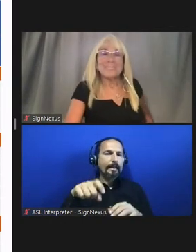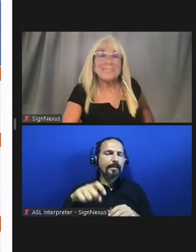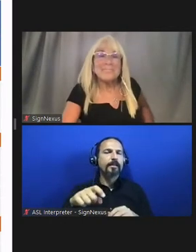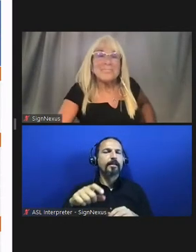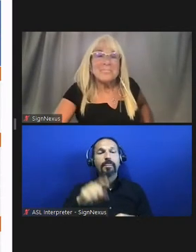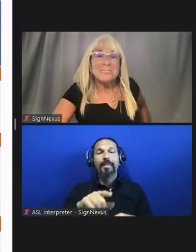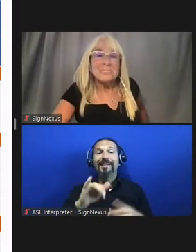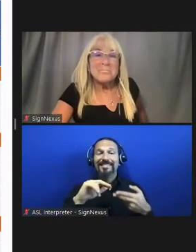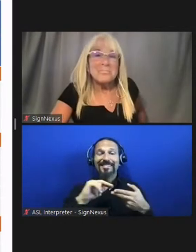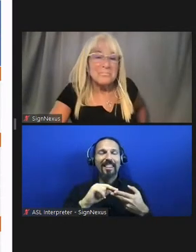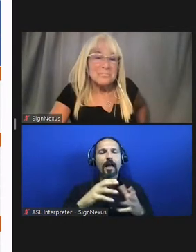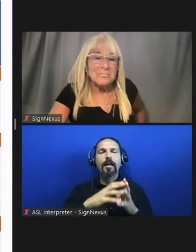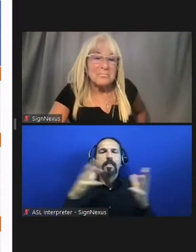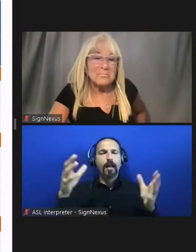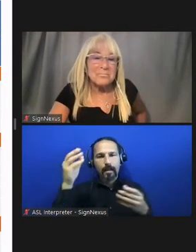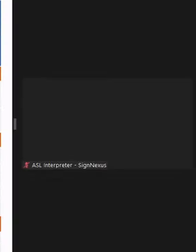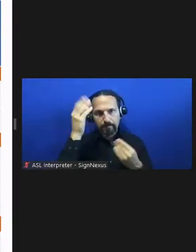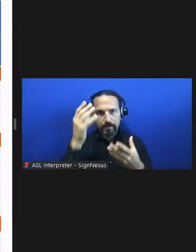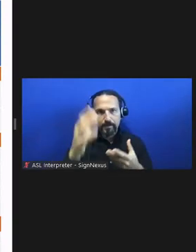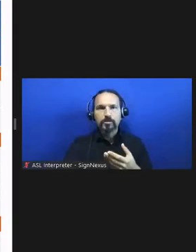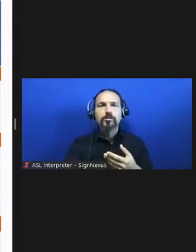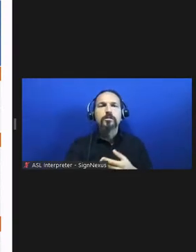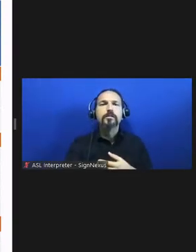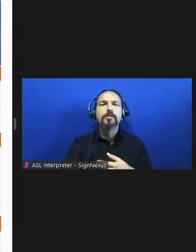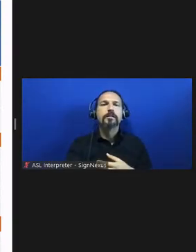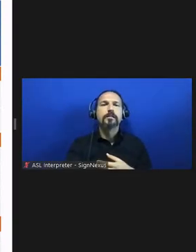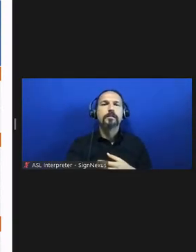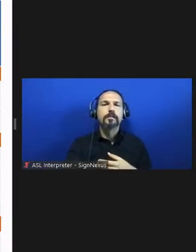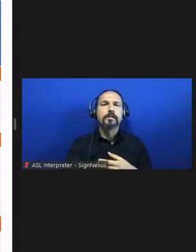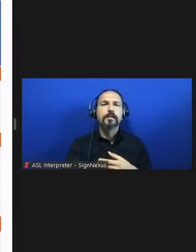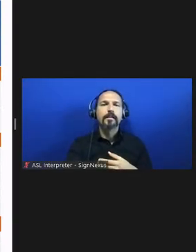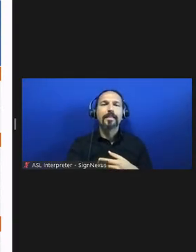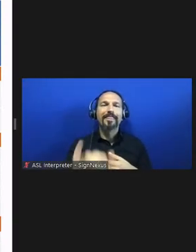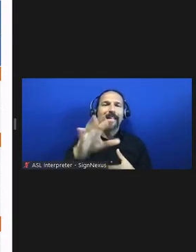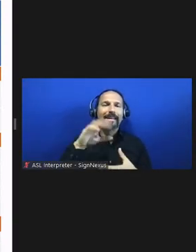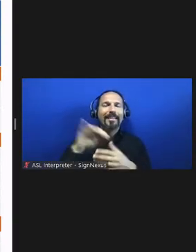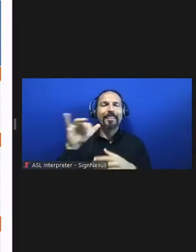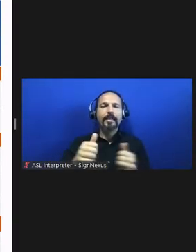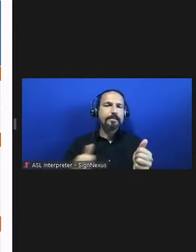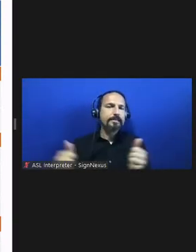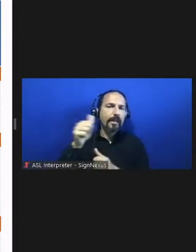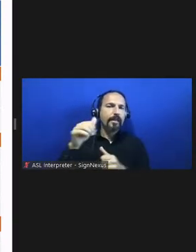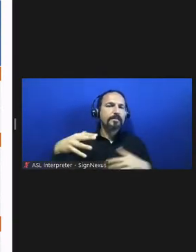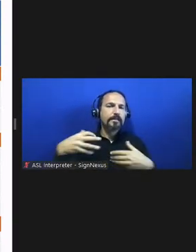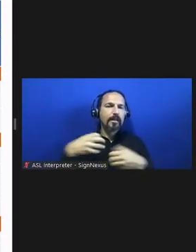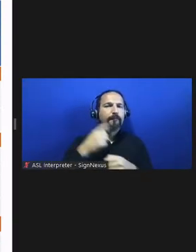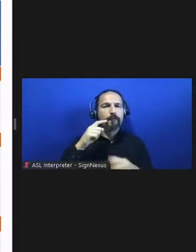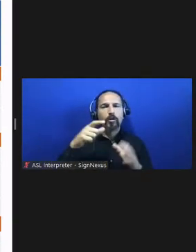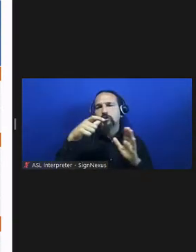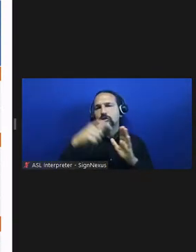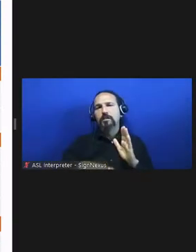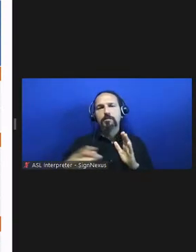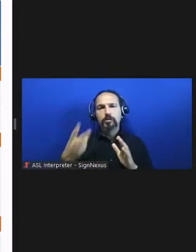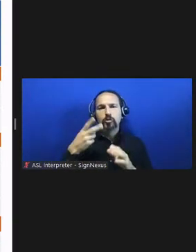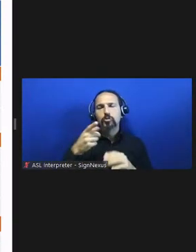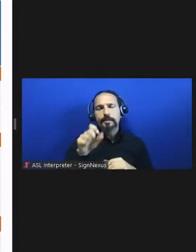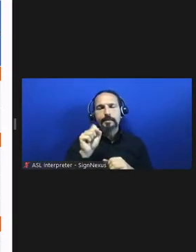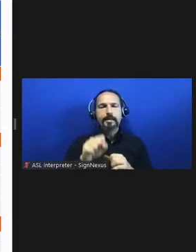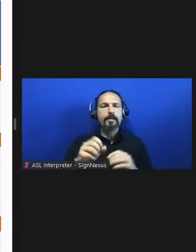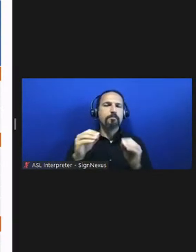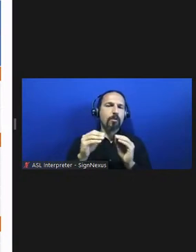this slide has a lot of information and it is in the executive summary and in chapter two of the environmental assessment for further